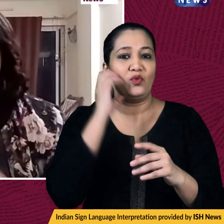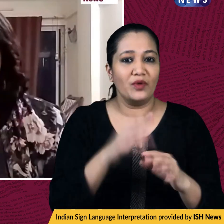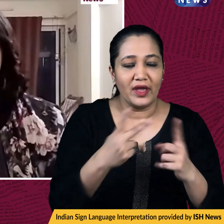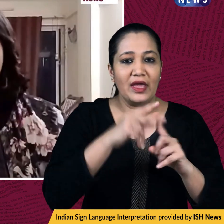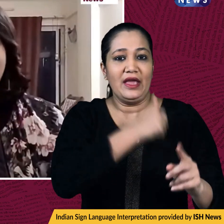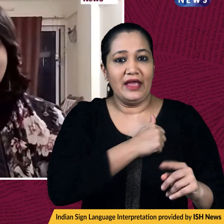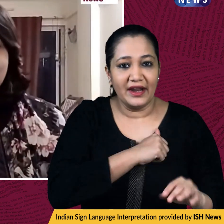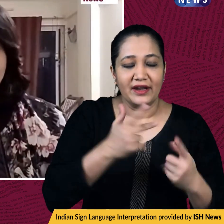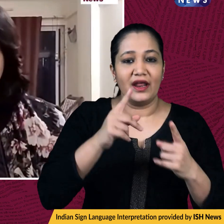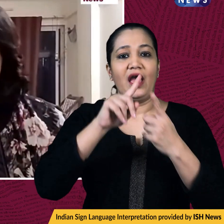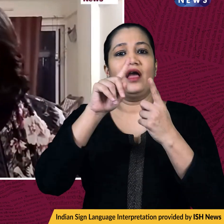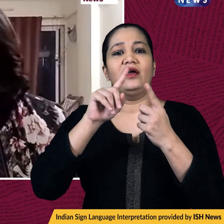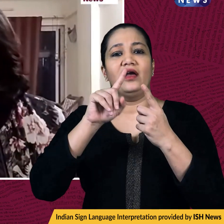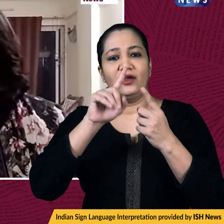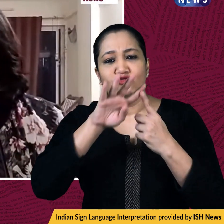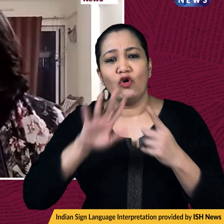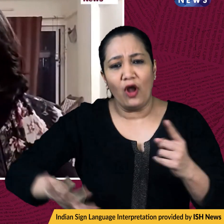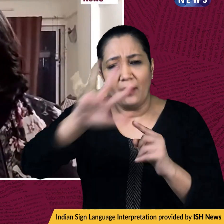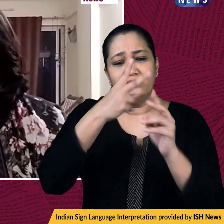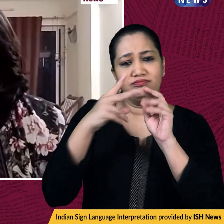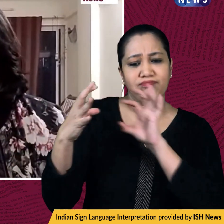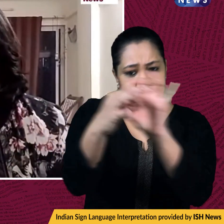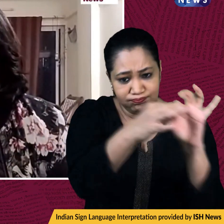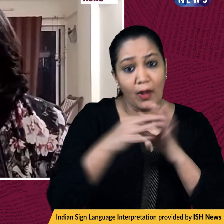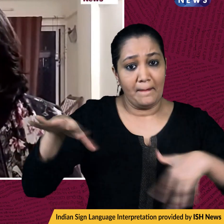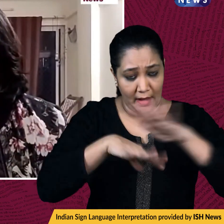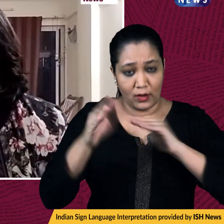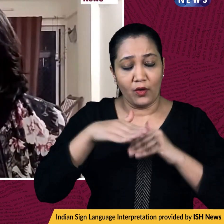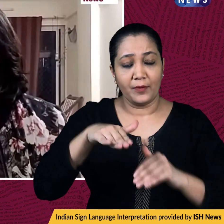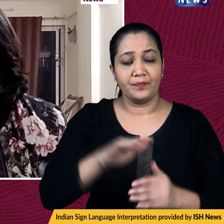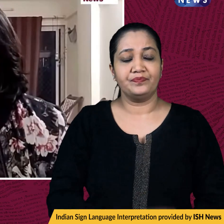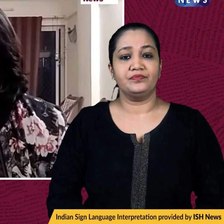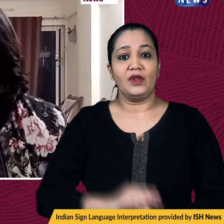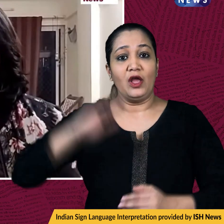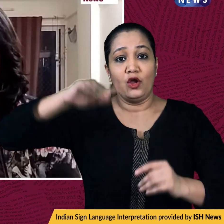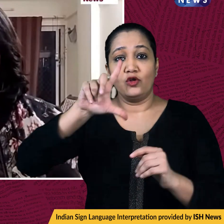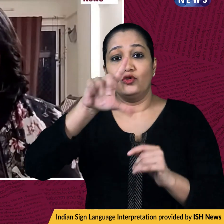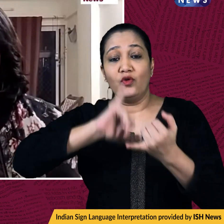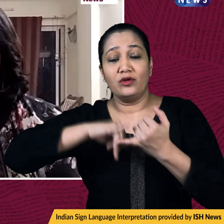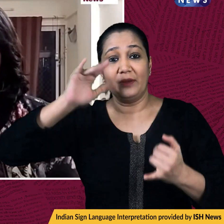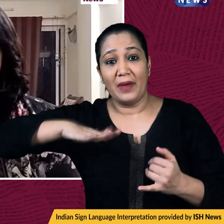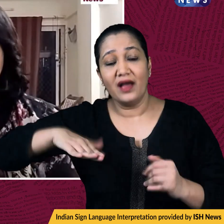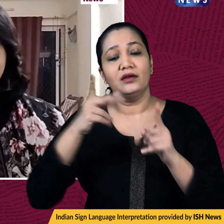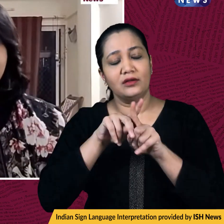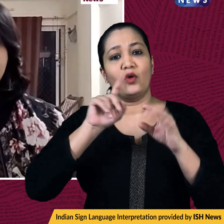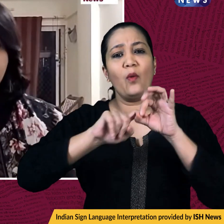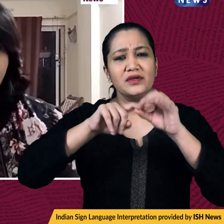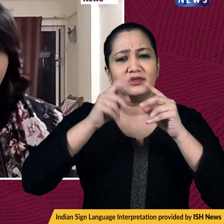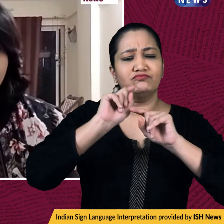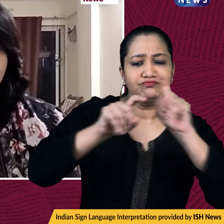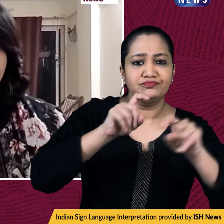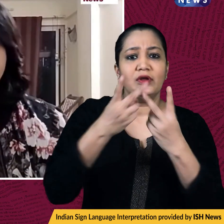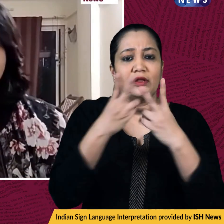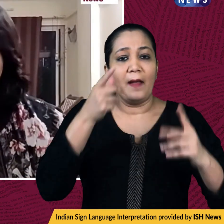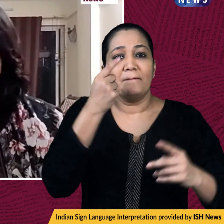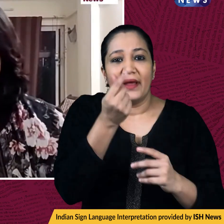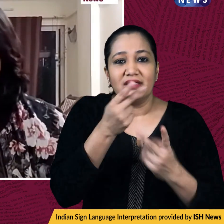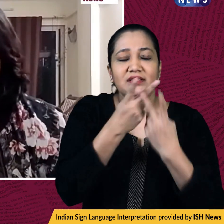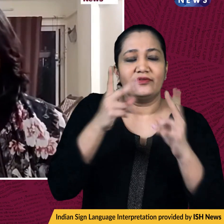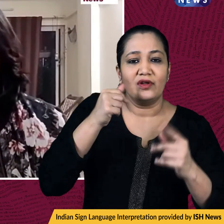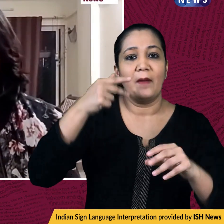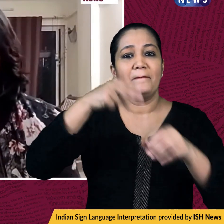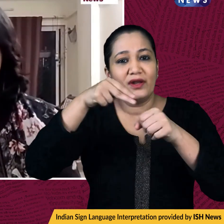UAE, Canada, and the EU. In a reply during question hour in the Lok Sabha, he said the prices of most of the commodities,